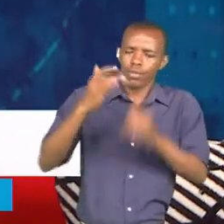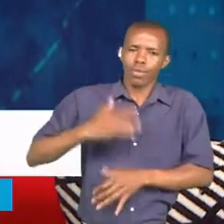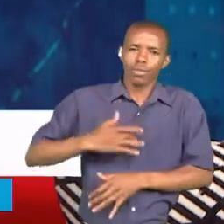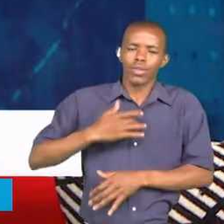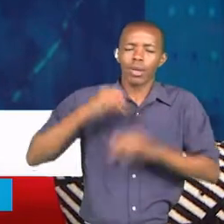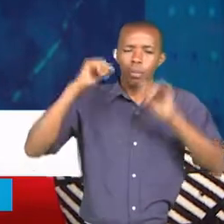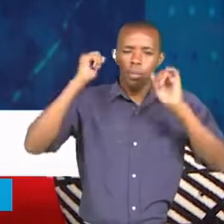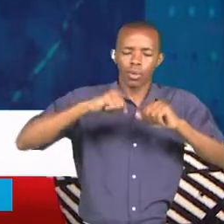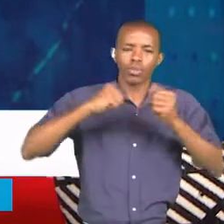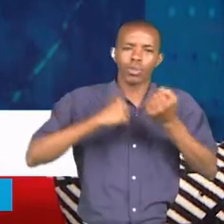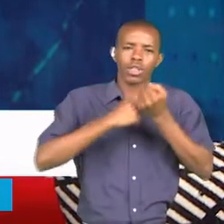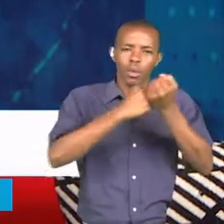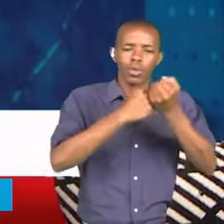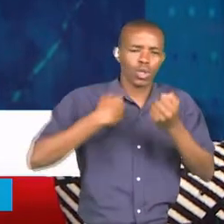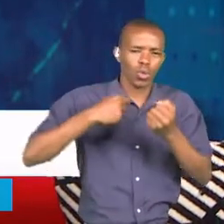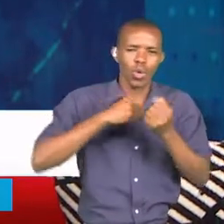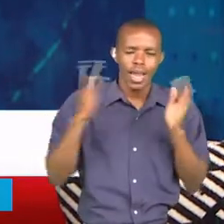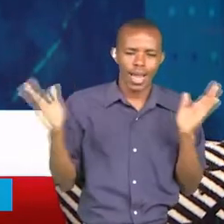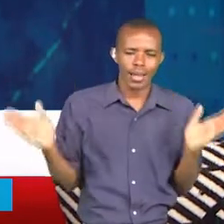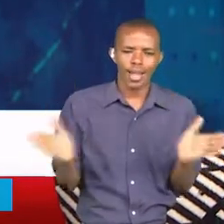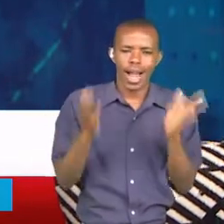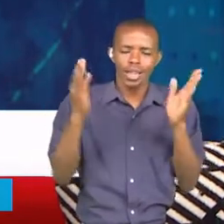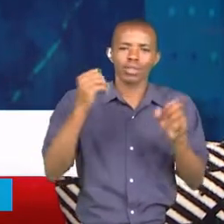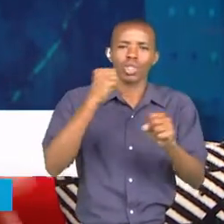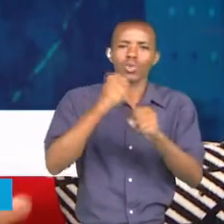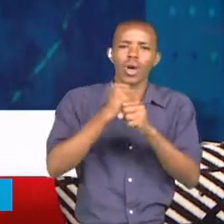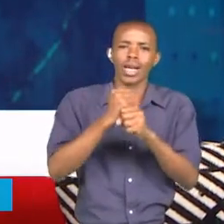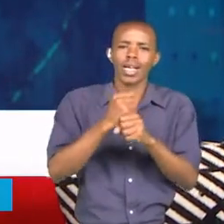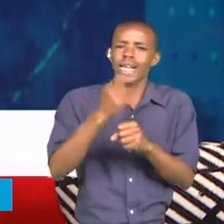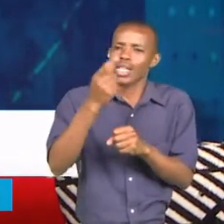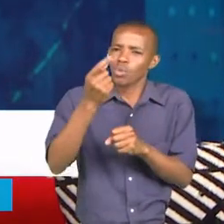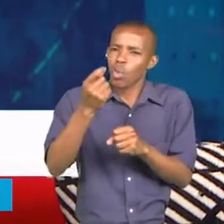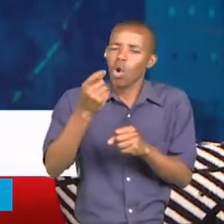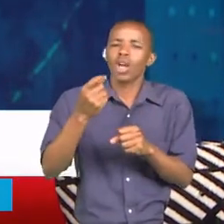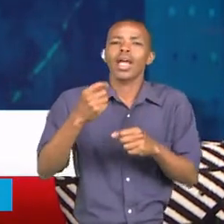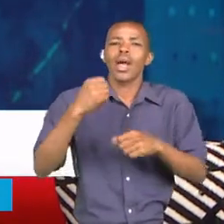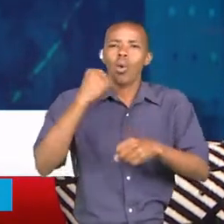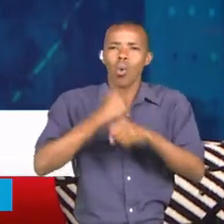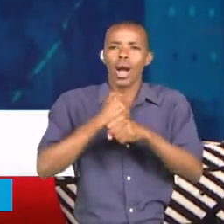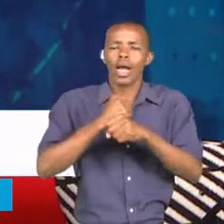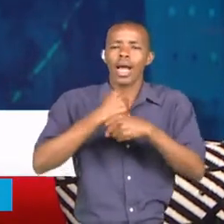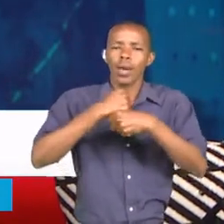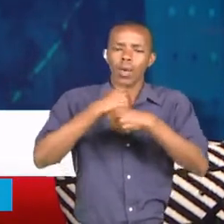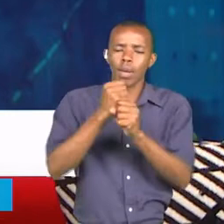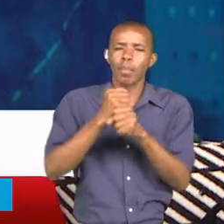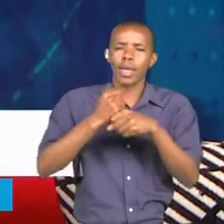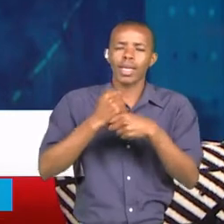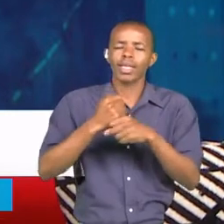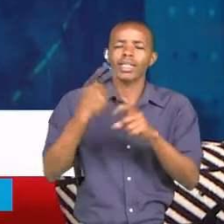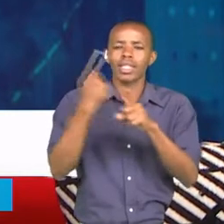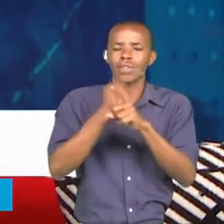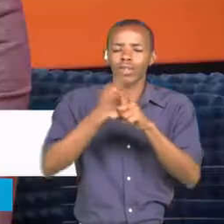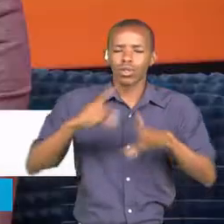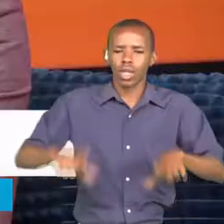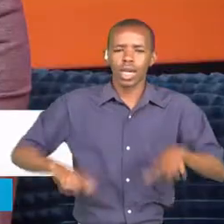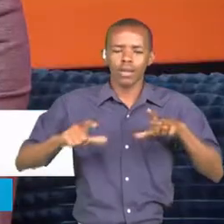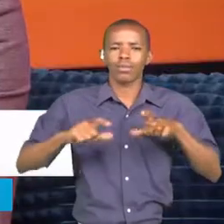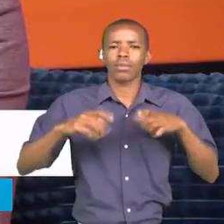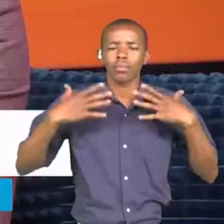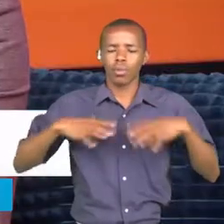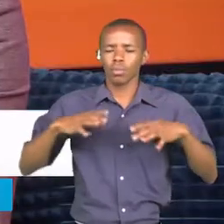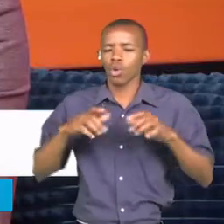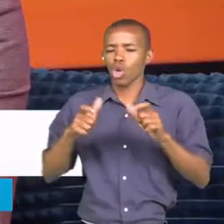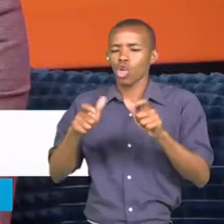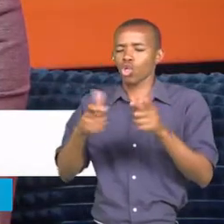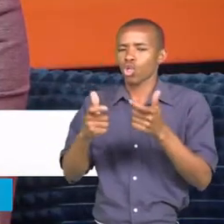able to support, we encourage them to take action, because such small acts are actually what makes a difference in the lives of those people. Now, social media feedback, and of